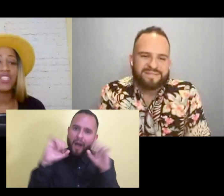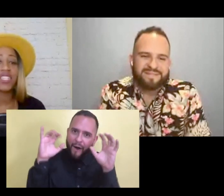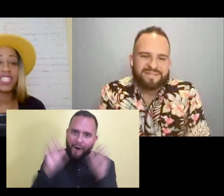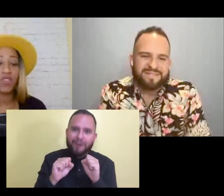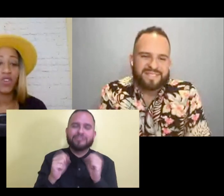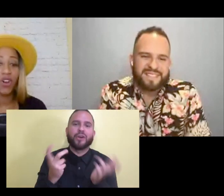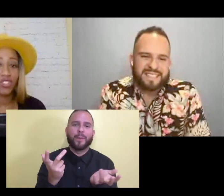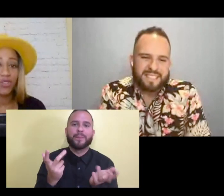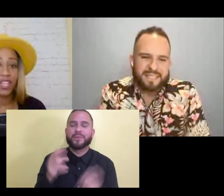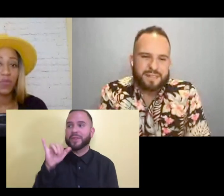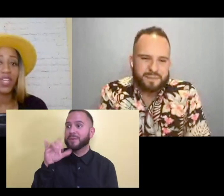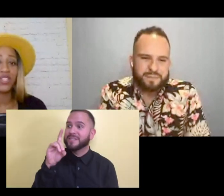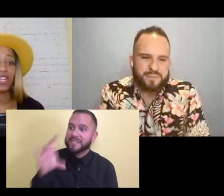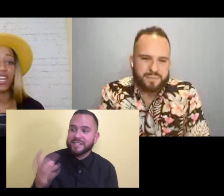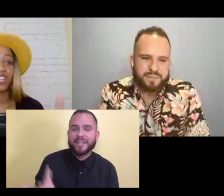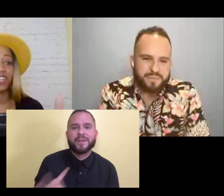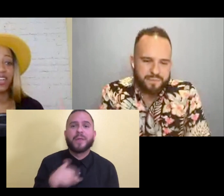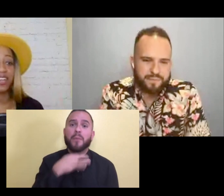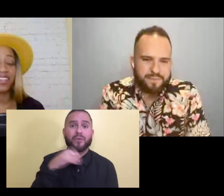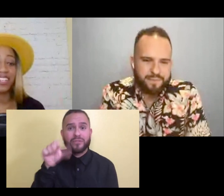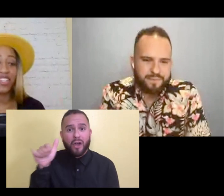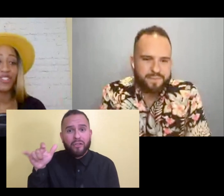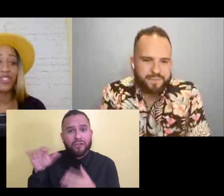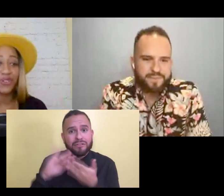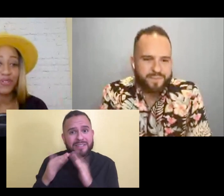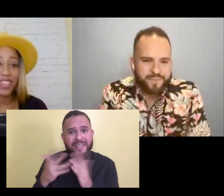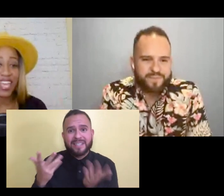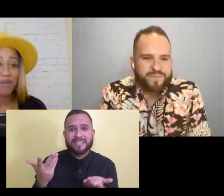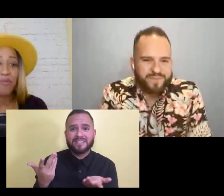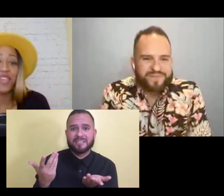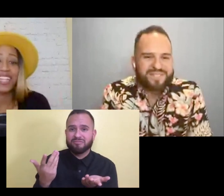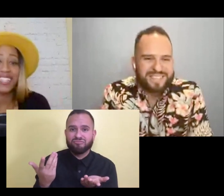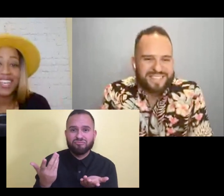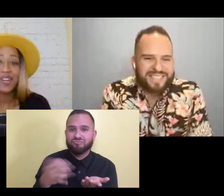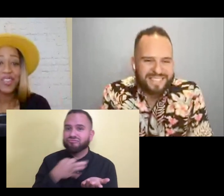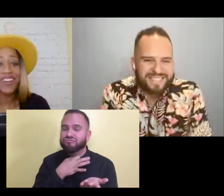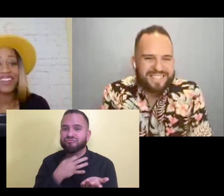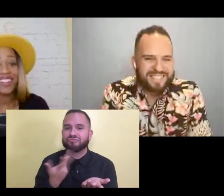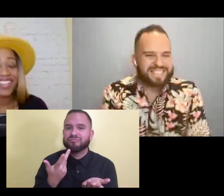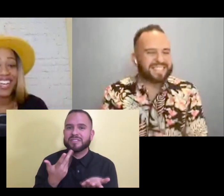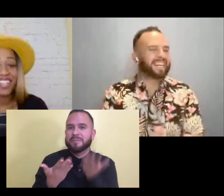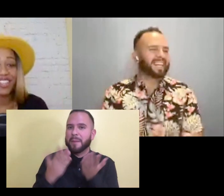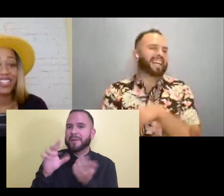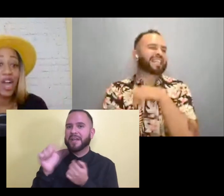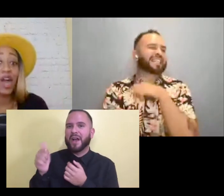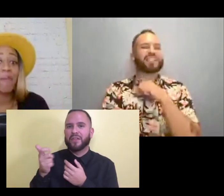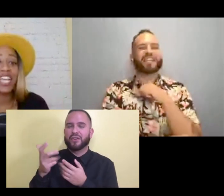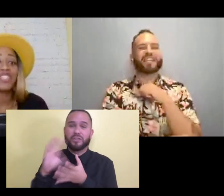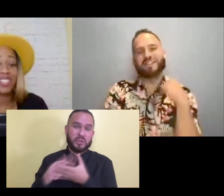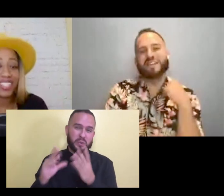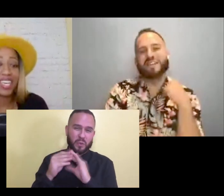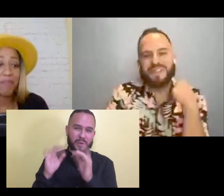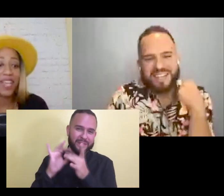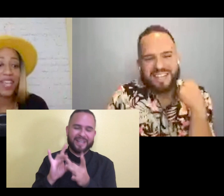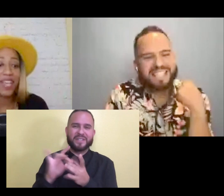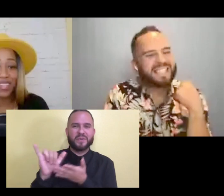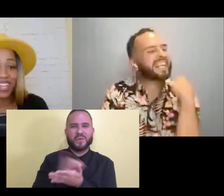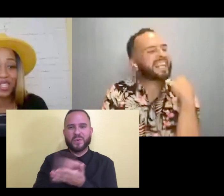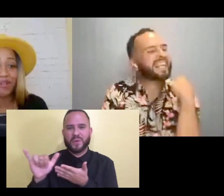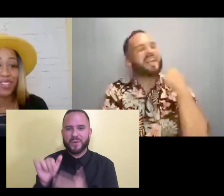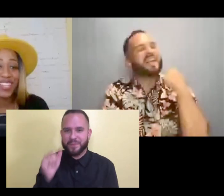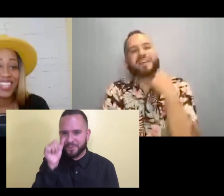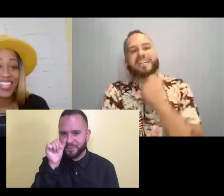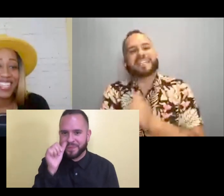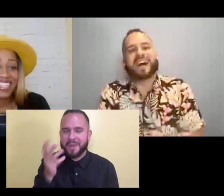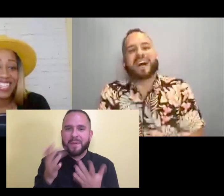other cities have you gone to? And then we can do another story with that one. More that's another Like a interesting and cheerful amazing story there. story.